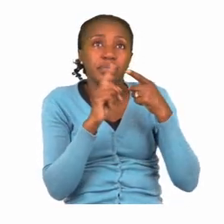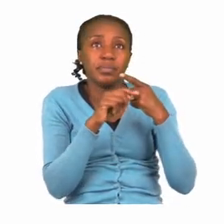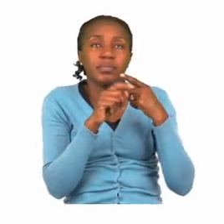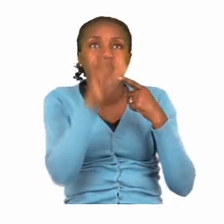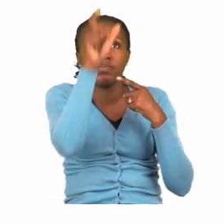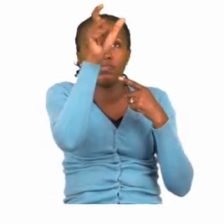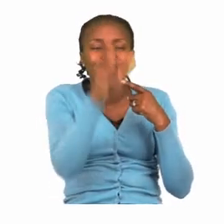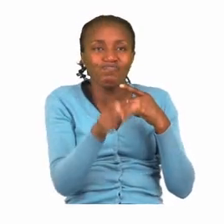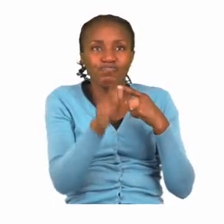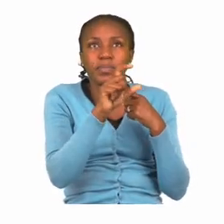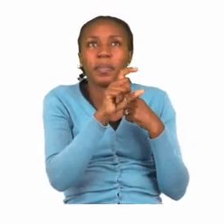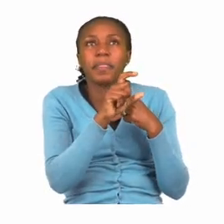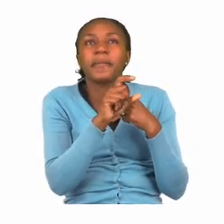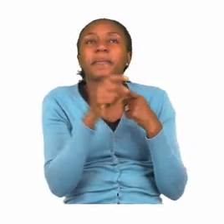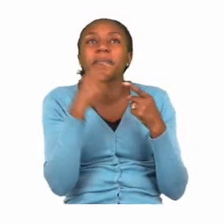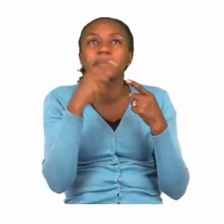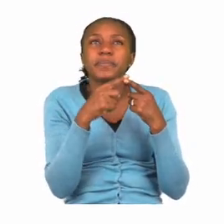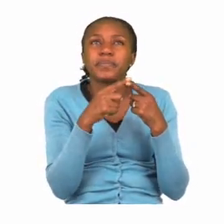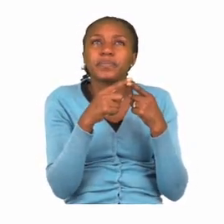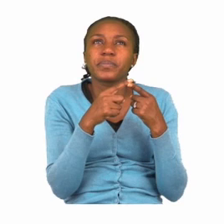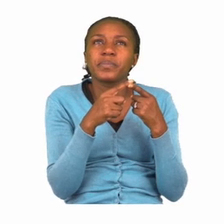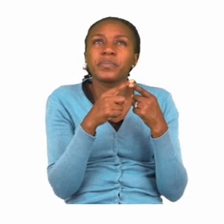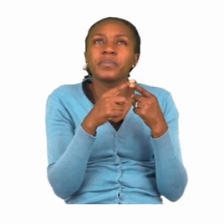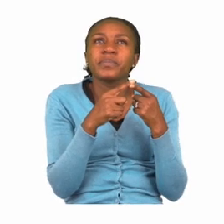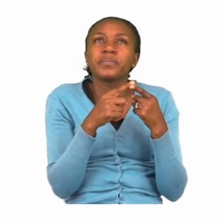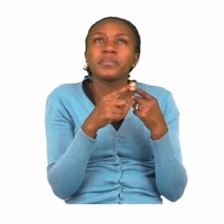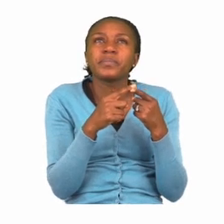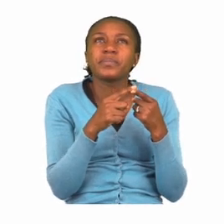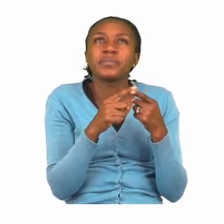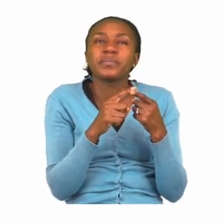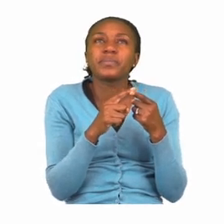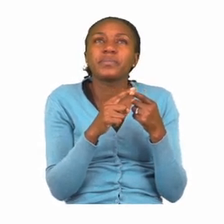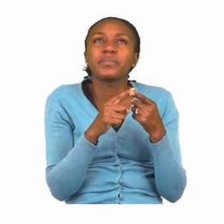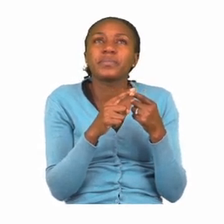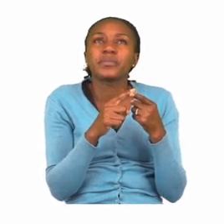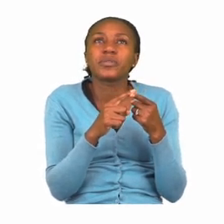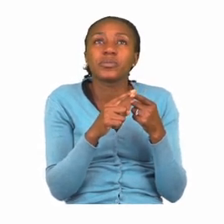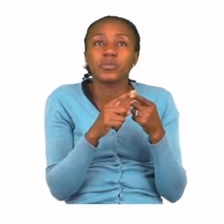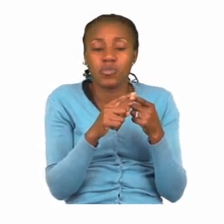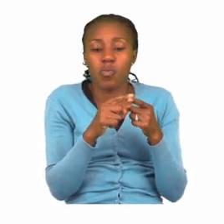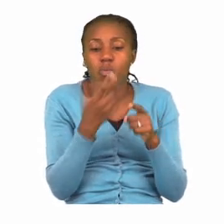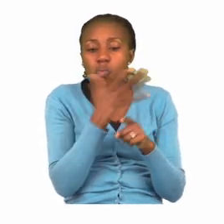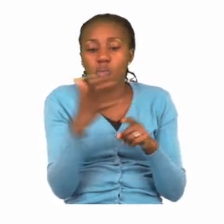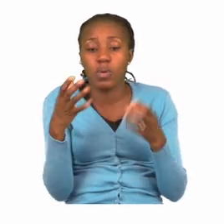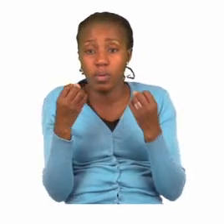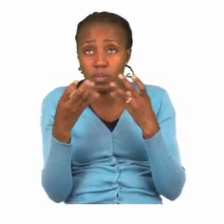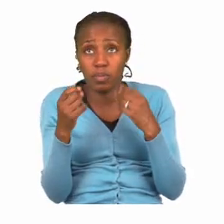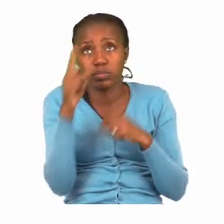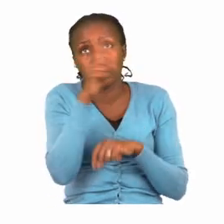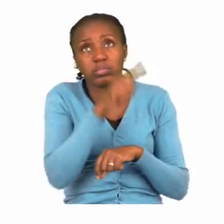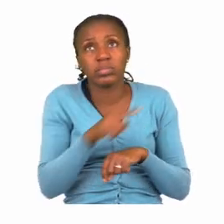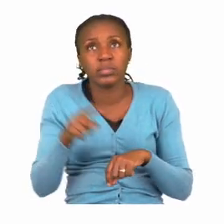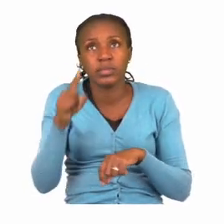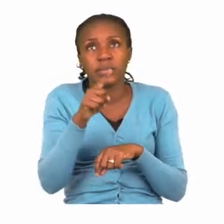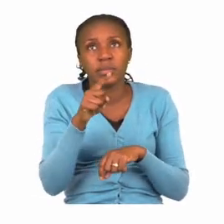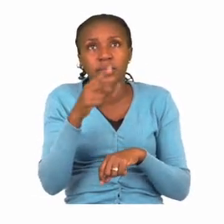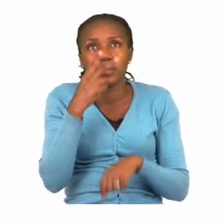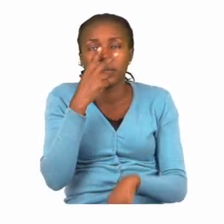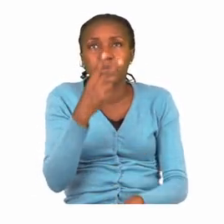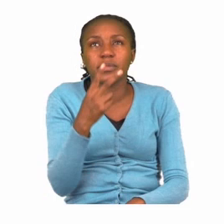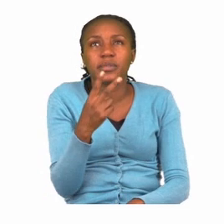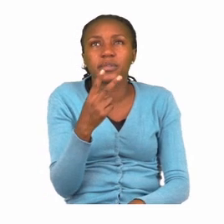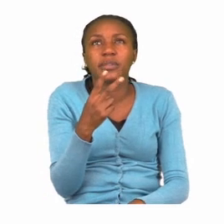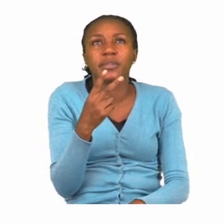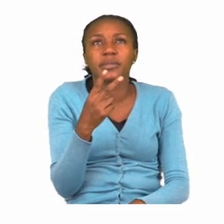reads, circle the one with more water. So now you have to have a look, or have to take a